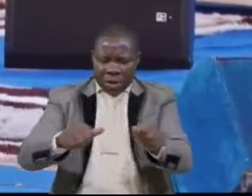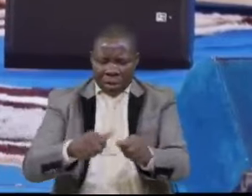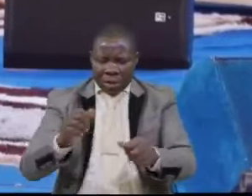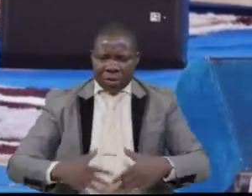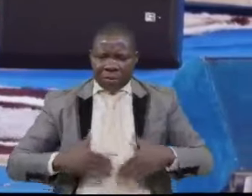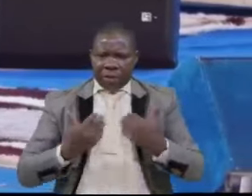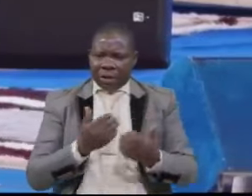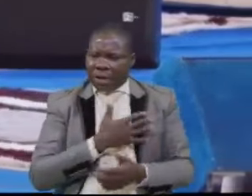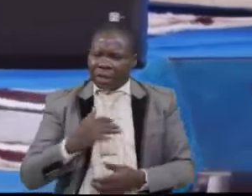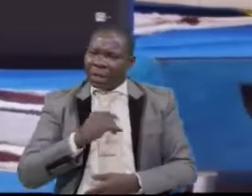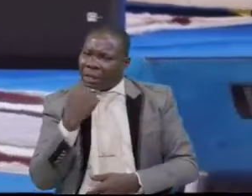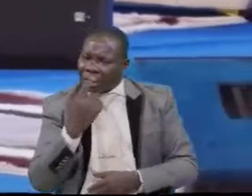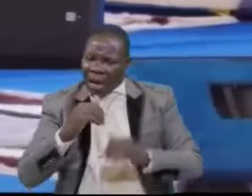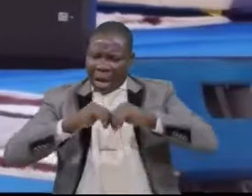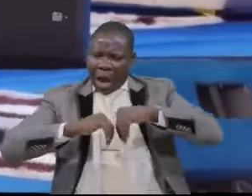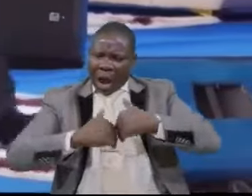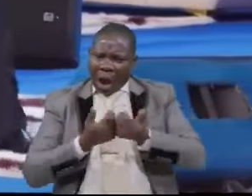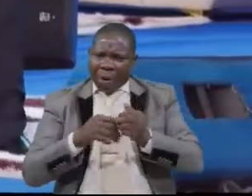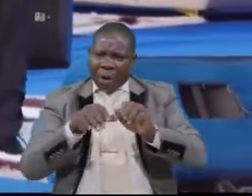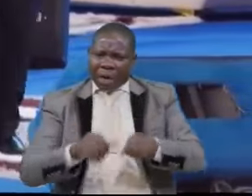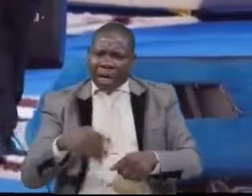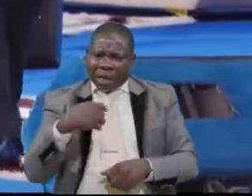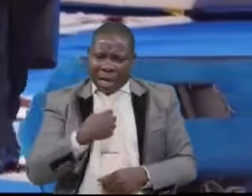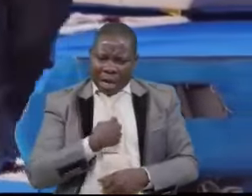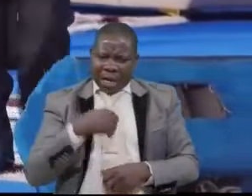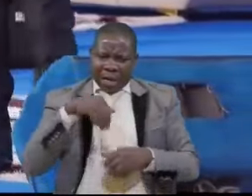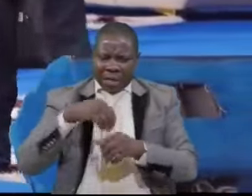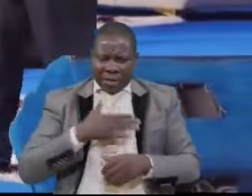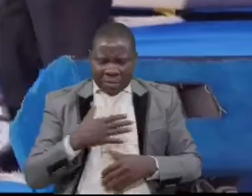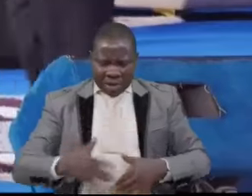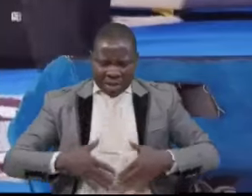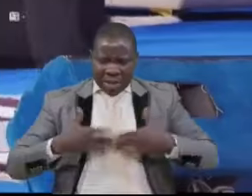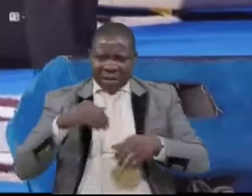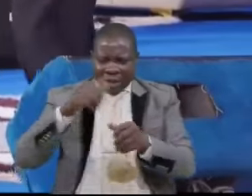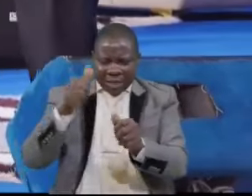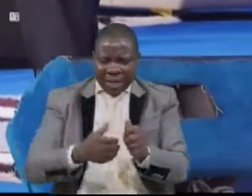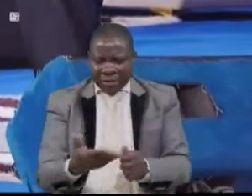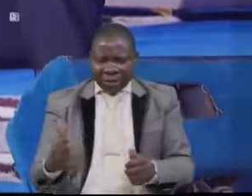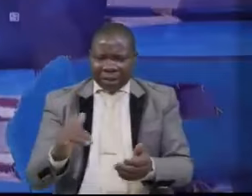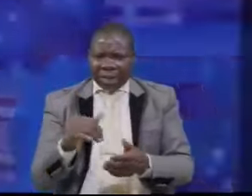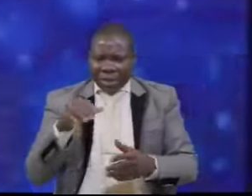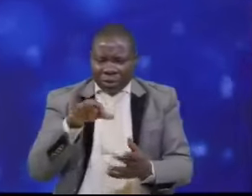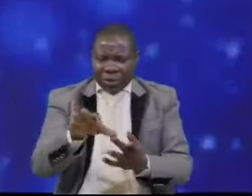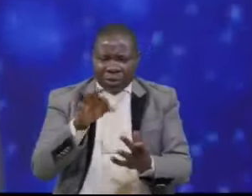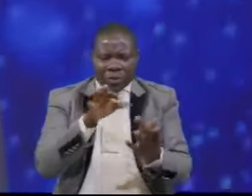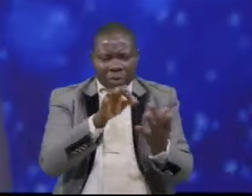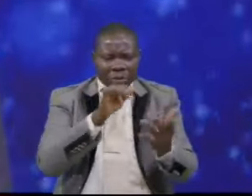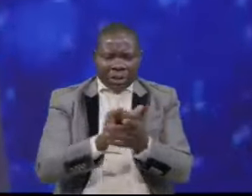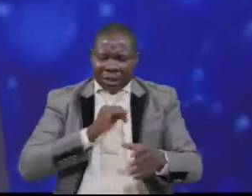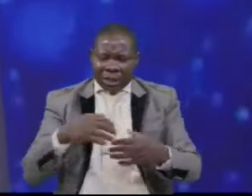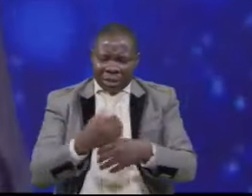how can I in my life, in every choice I make, in my profession, and in